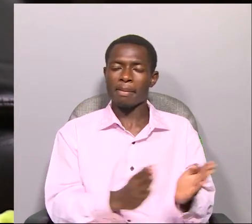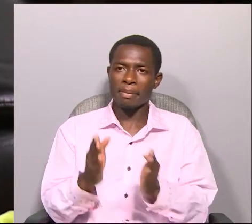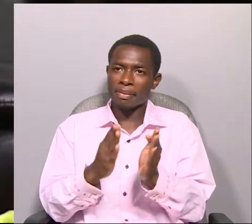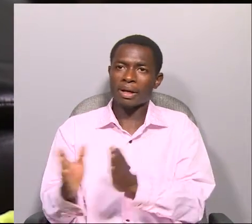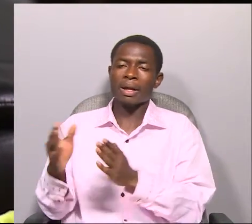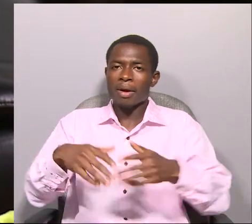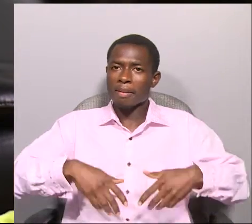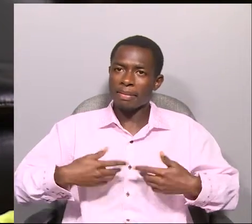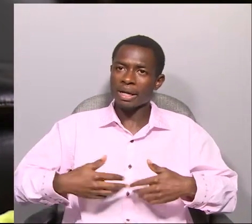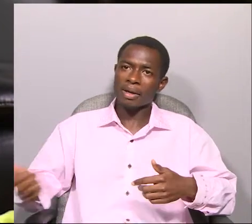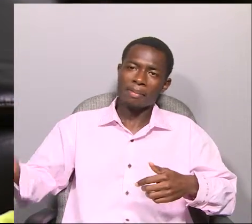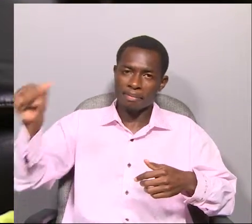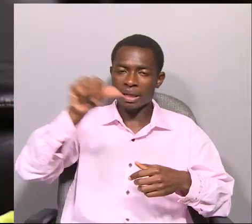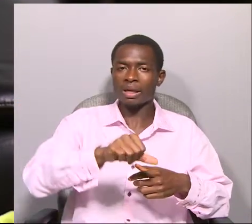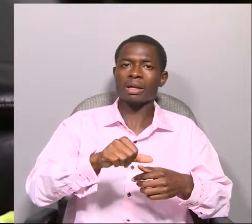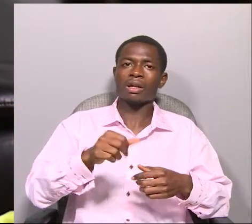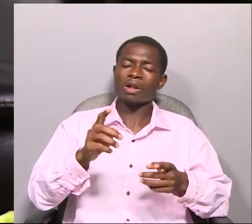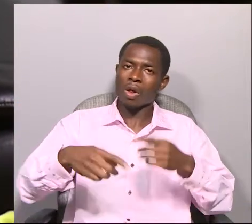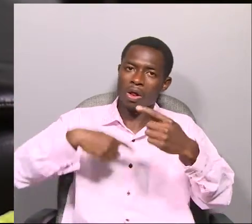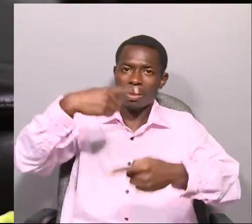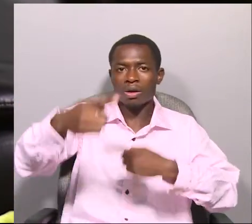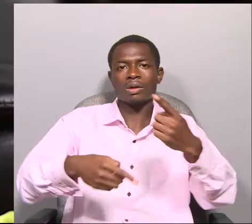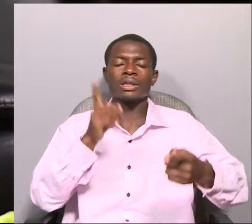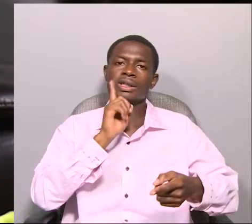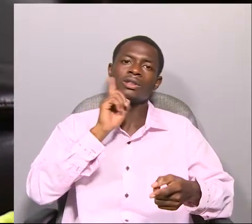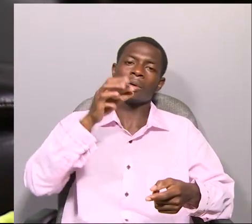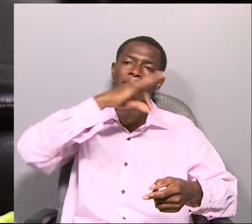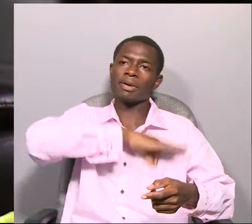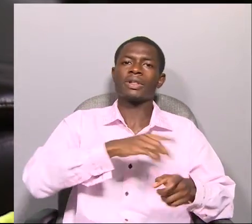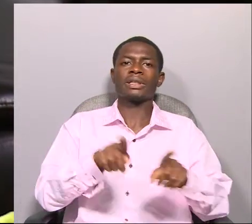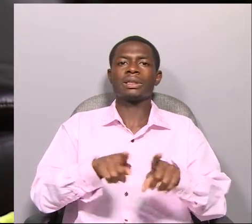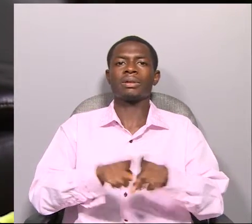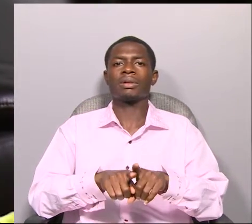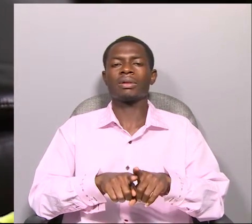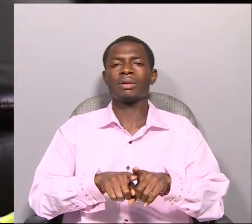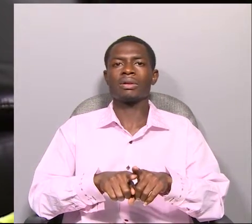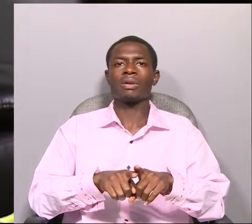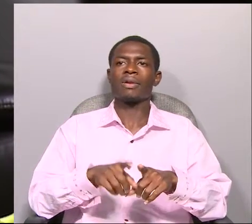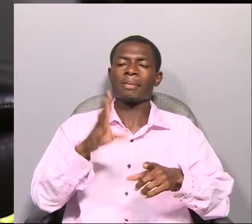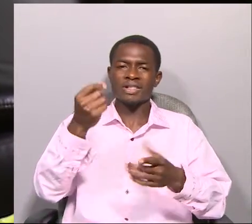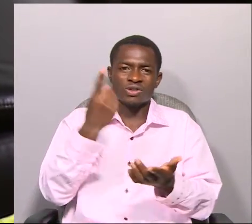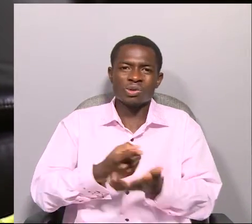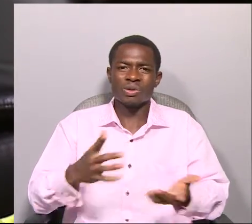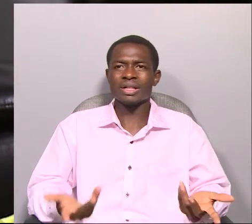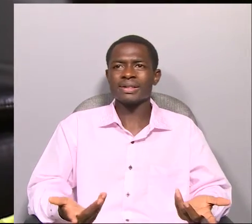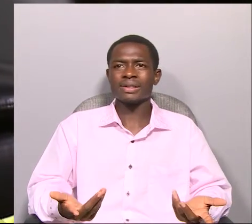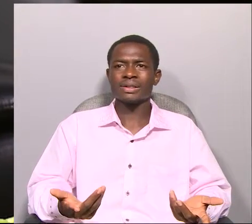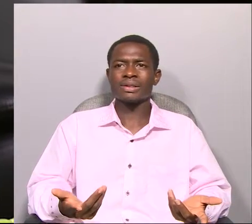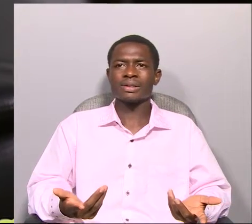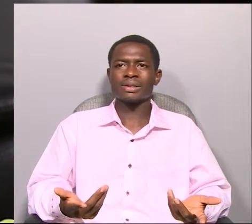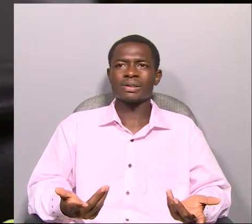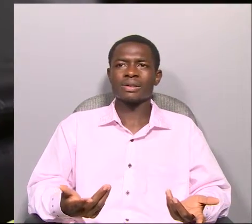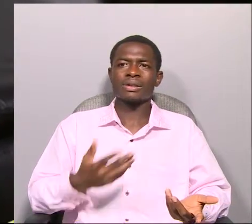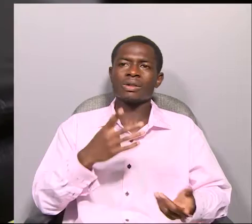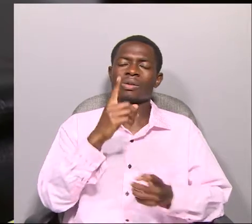who benefited would start projects and repay so that others can continue to